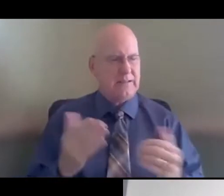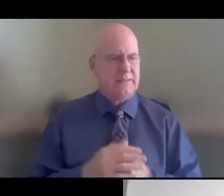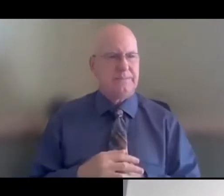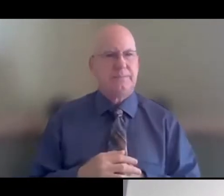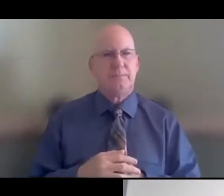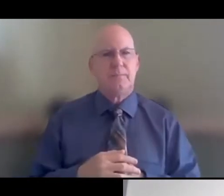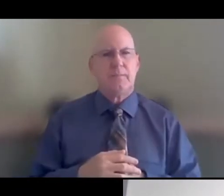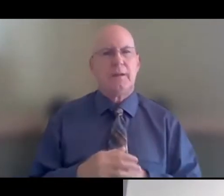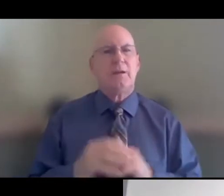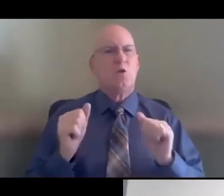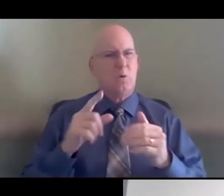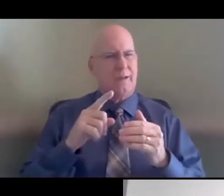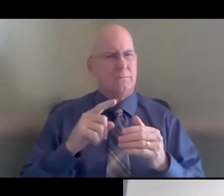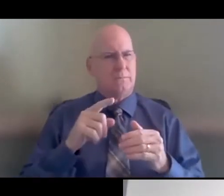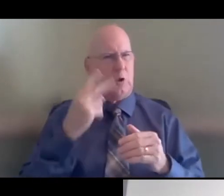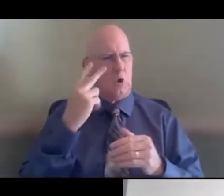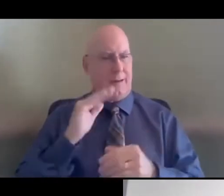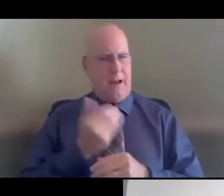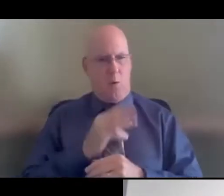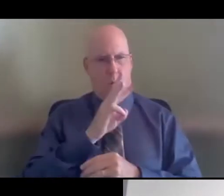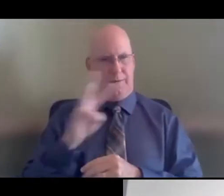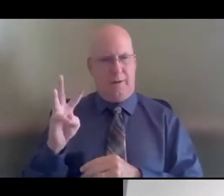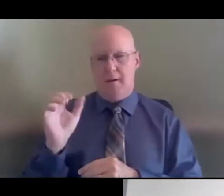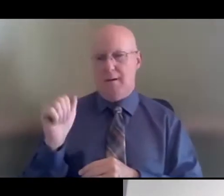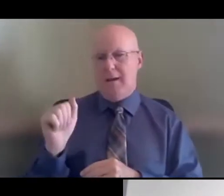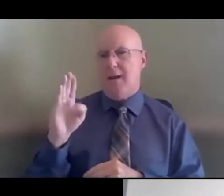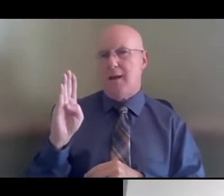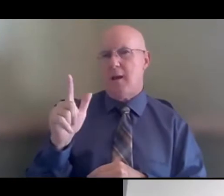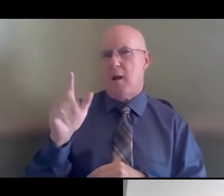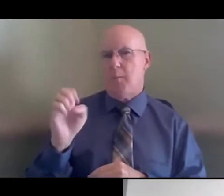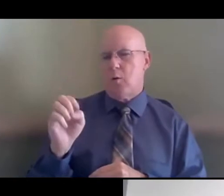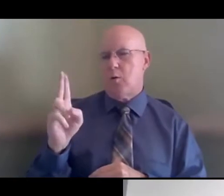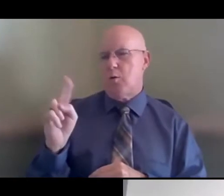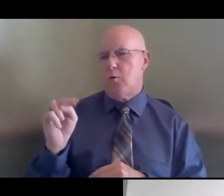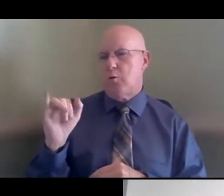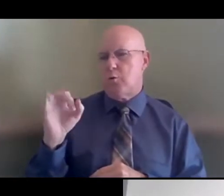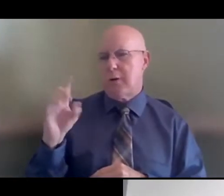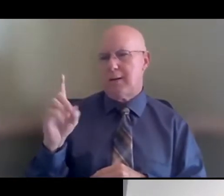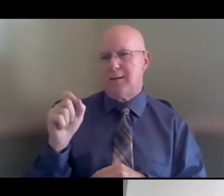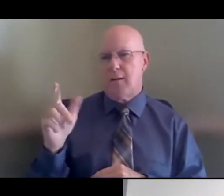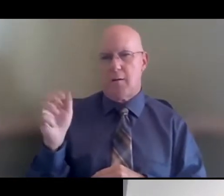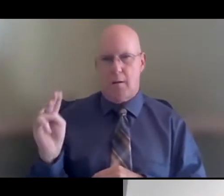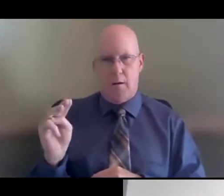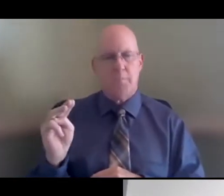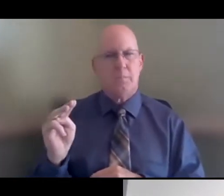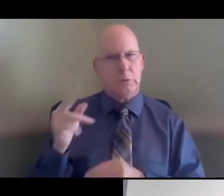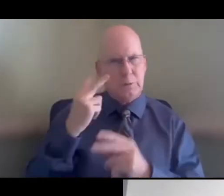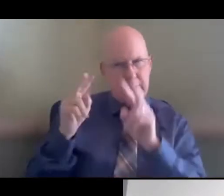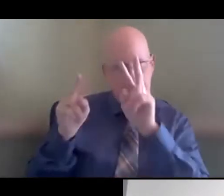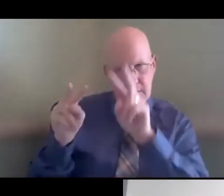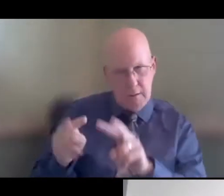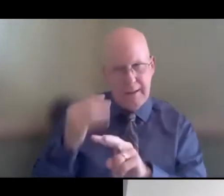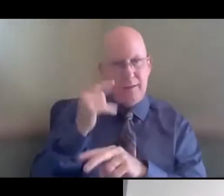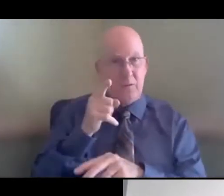check out ableunited.com to get some more specifics and see if you or the loved one in your family qualifies for an ABLE